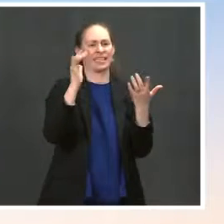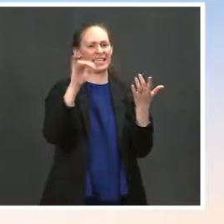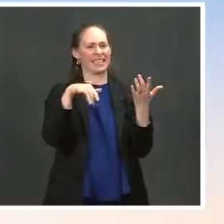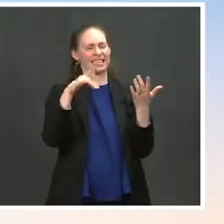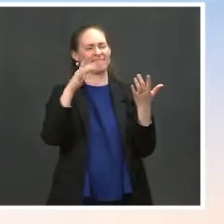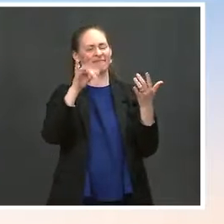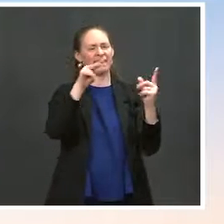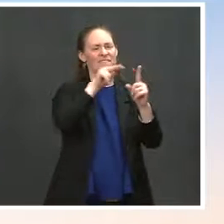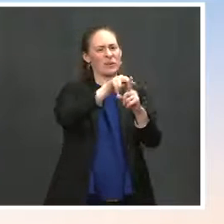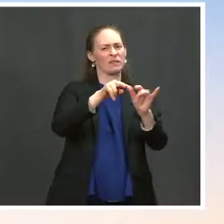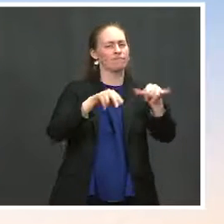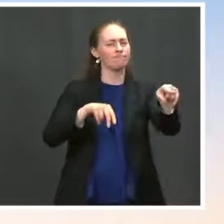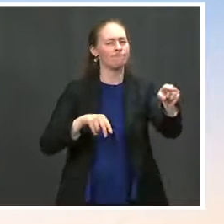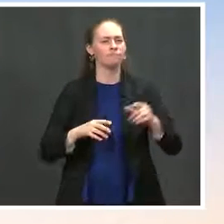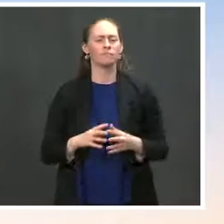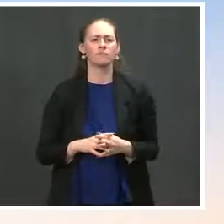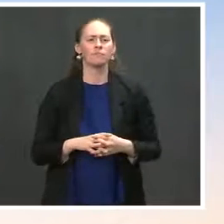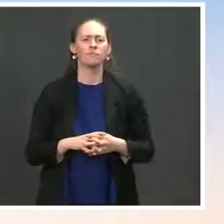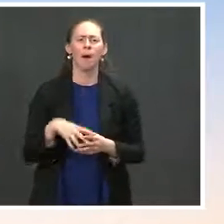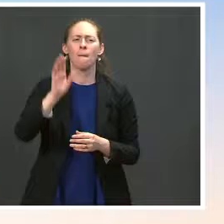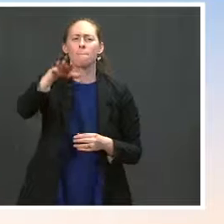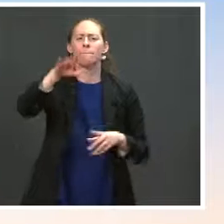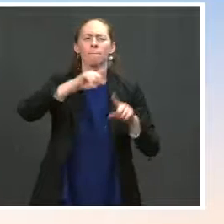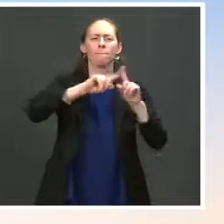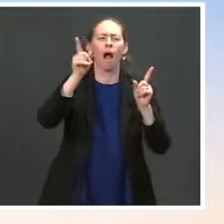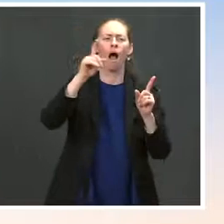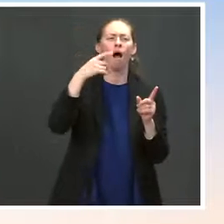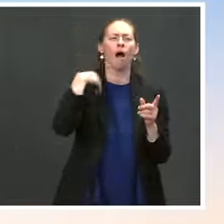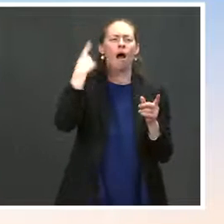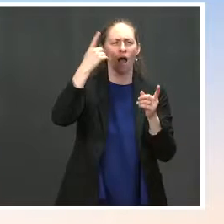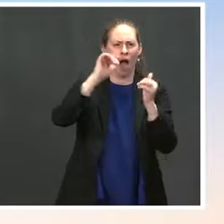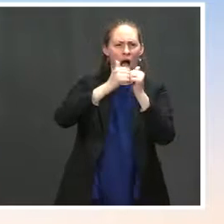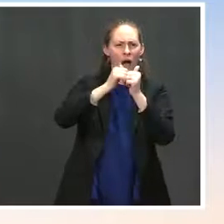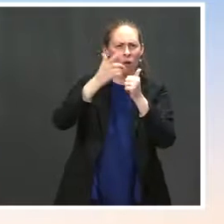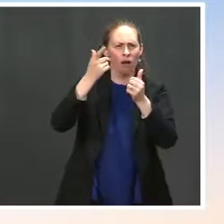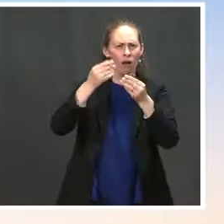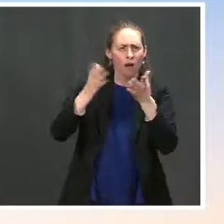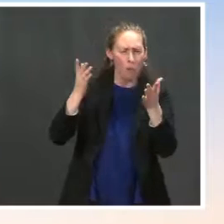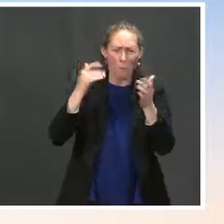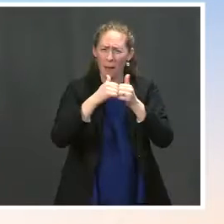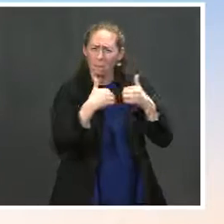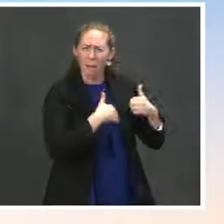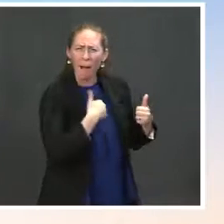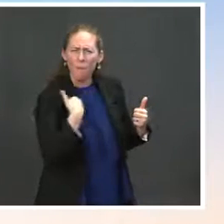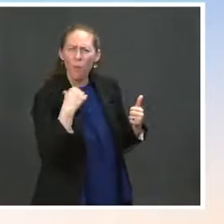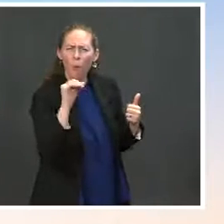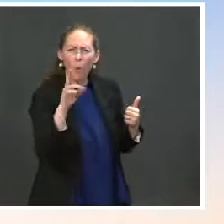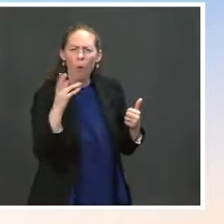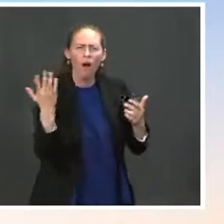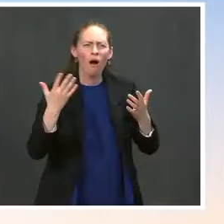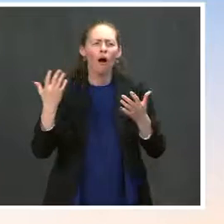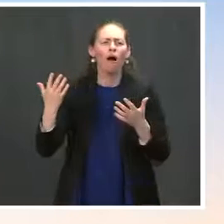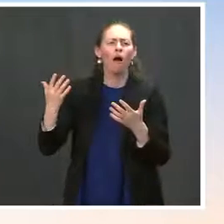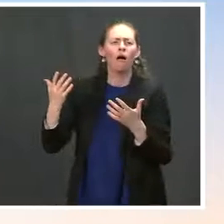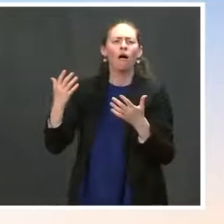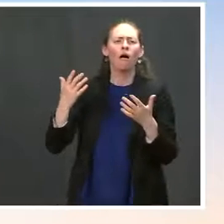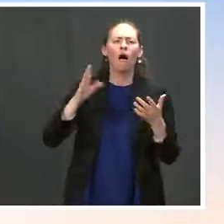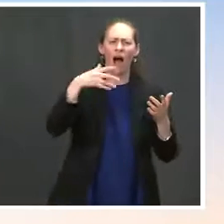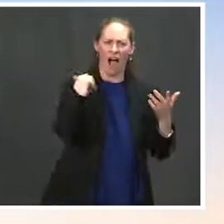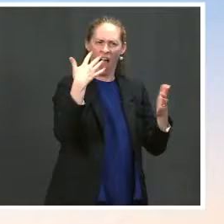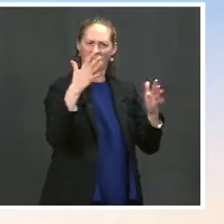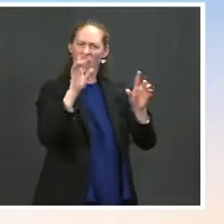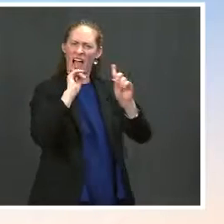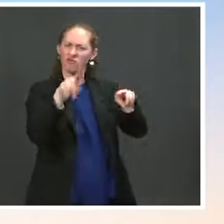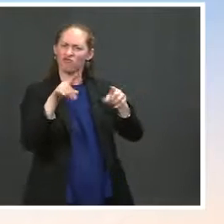you might make a pitch like that, when that might be coming up? With members or with members, yeah. Well, certainly we just announced it today, and I expect we'd